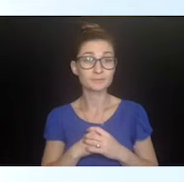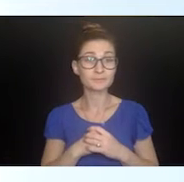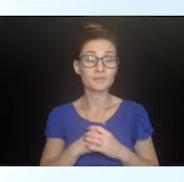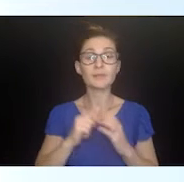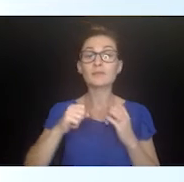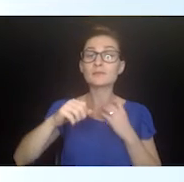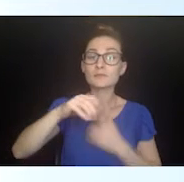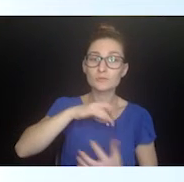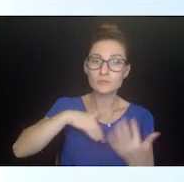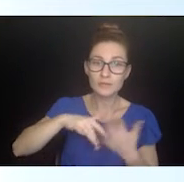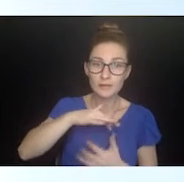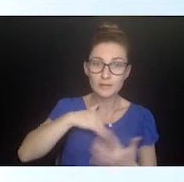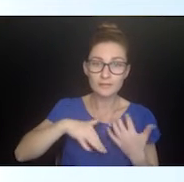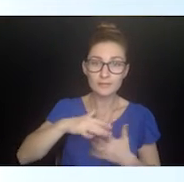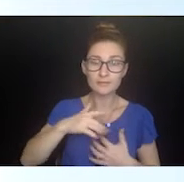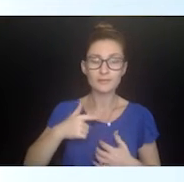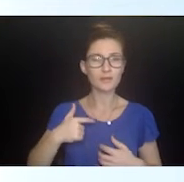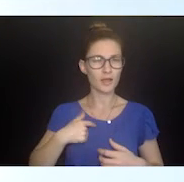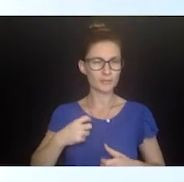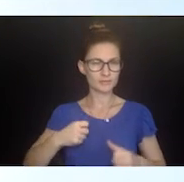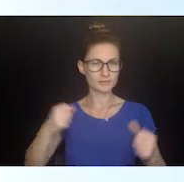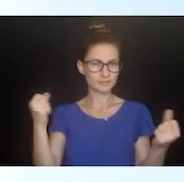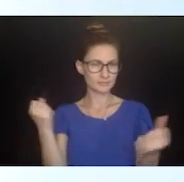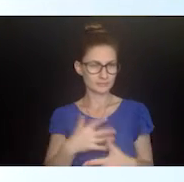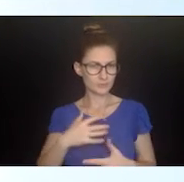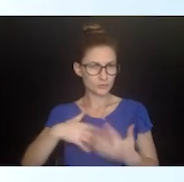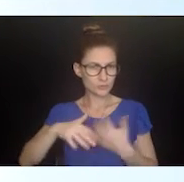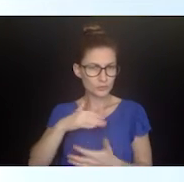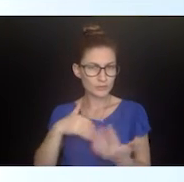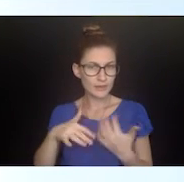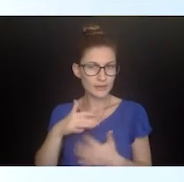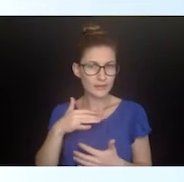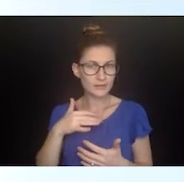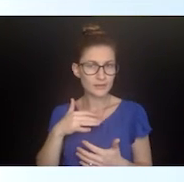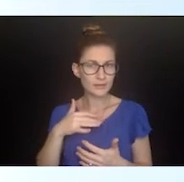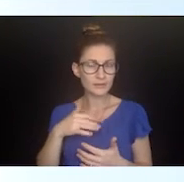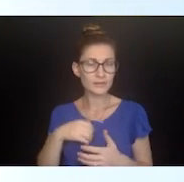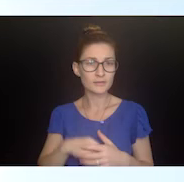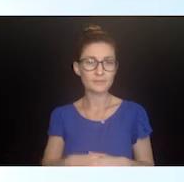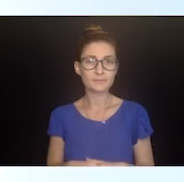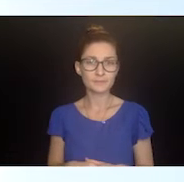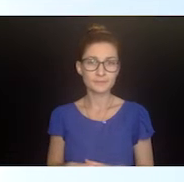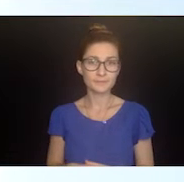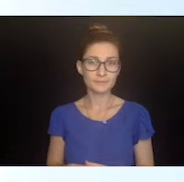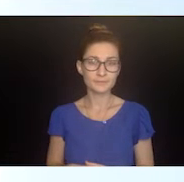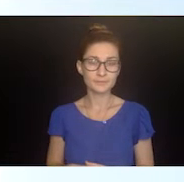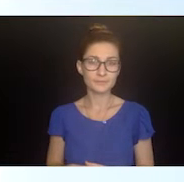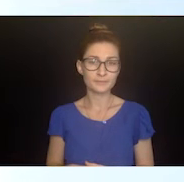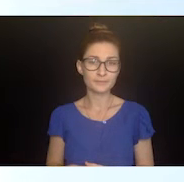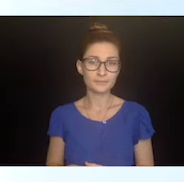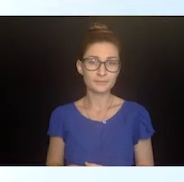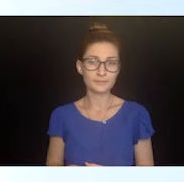socially, how was I faring socially and my health and well-being.